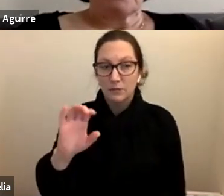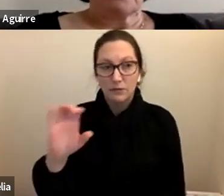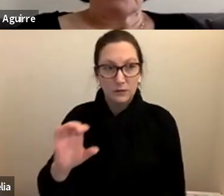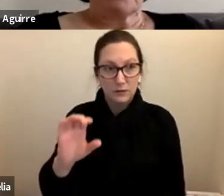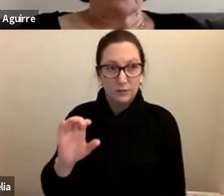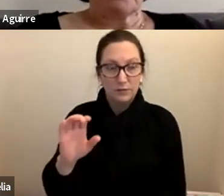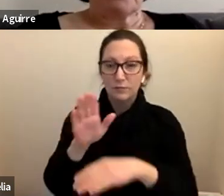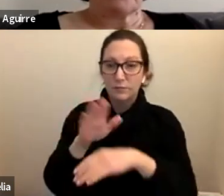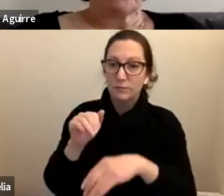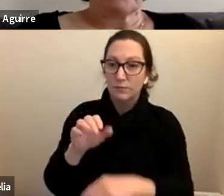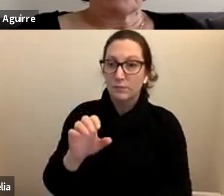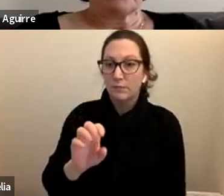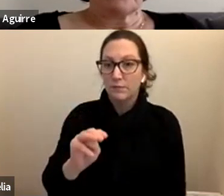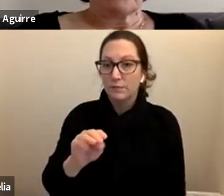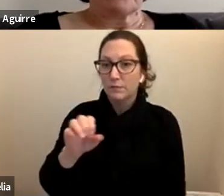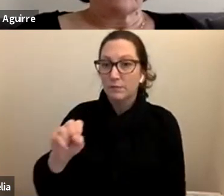Ms. Skerritt?